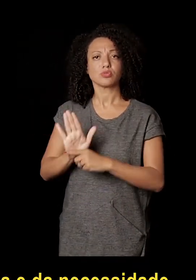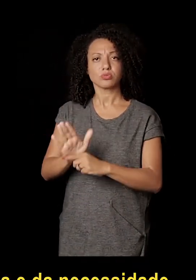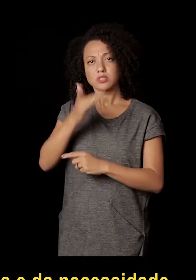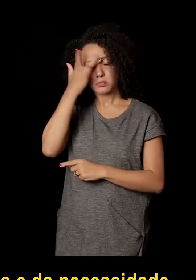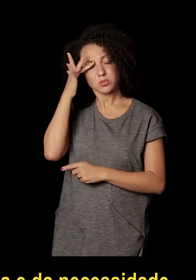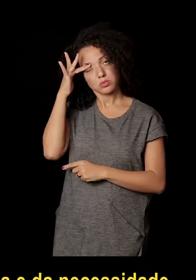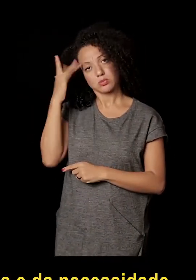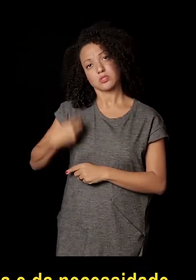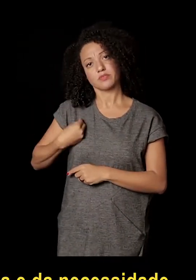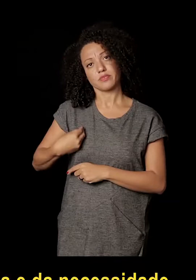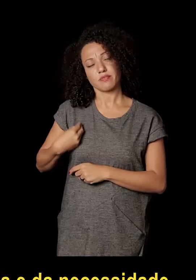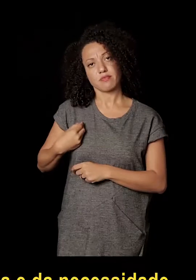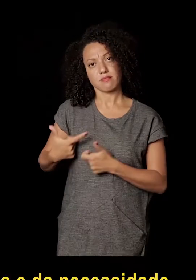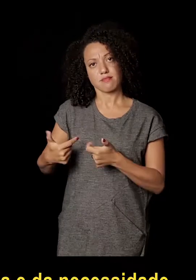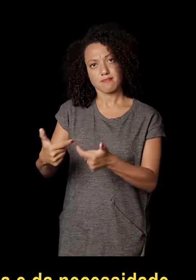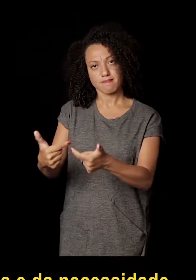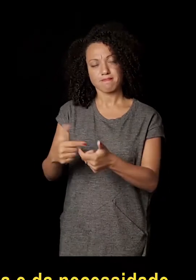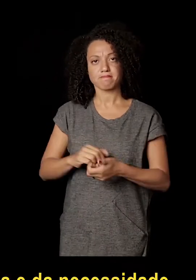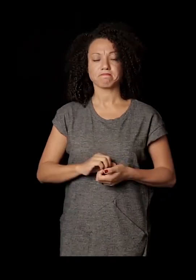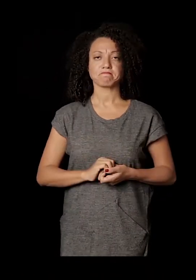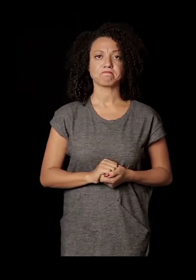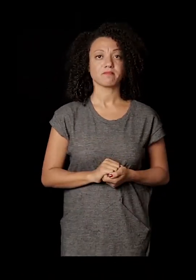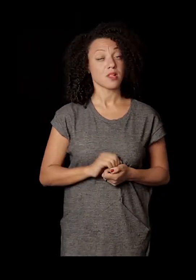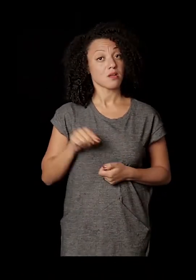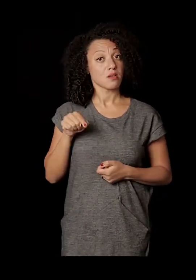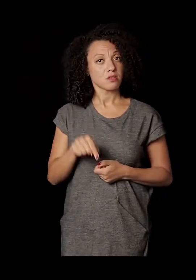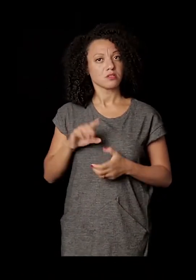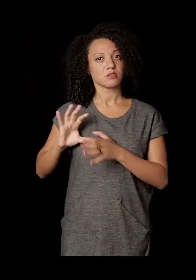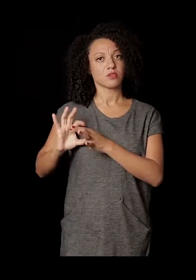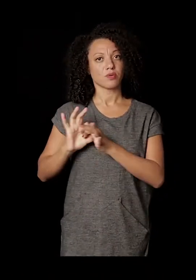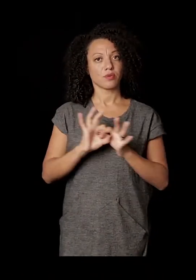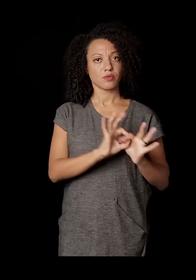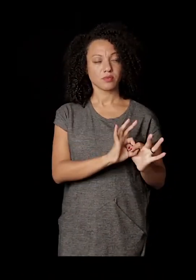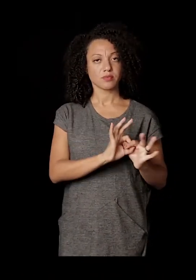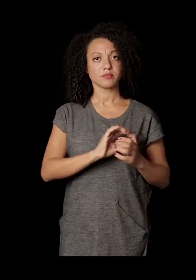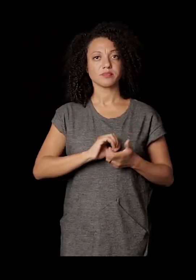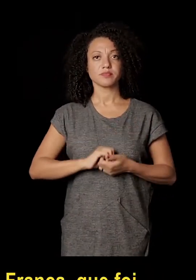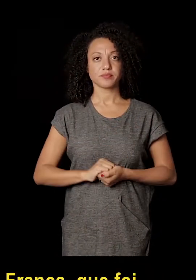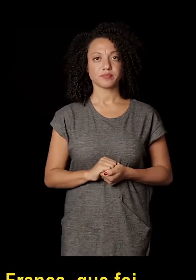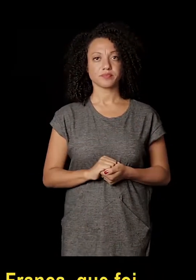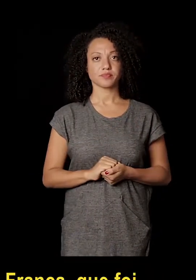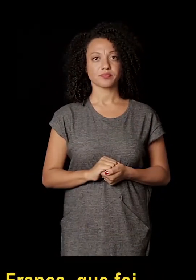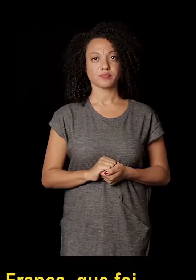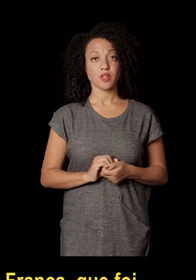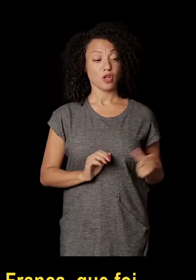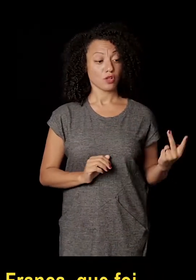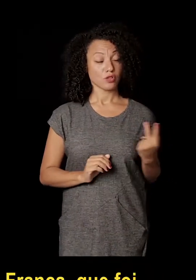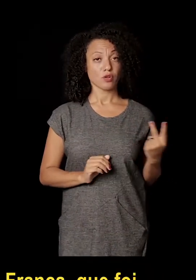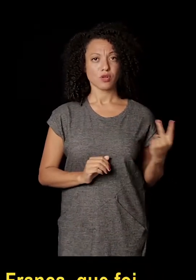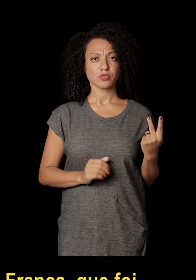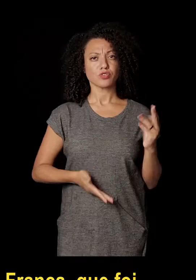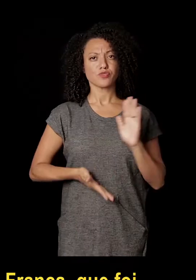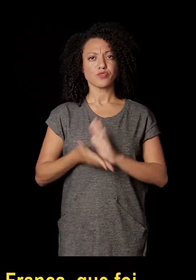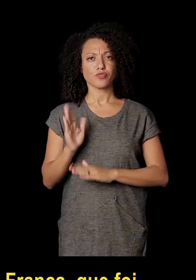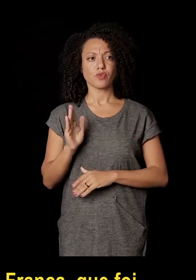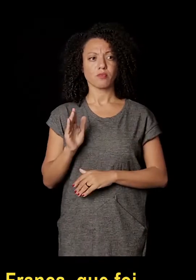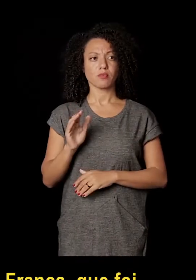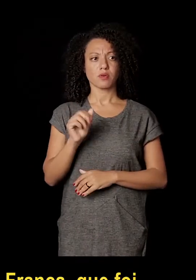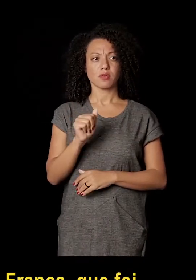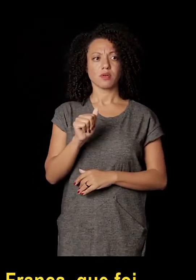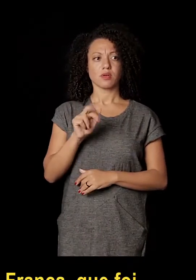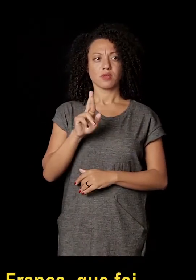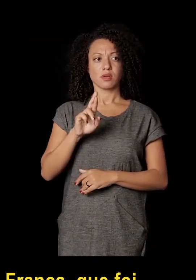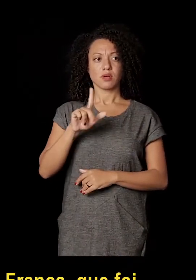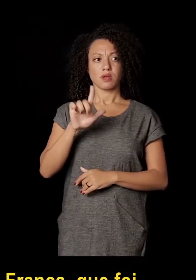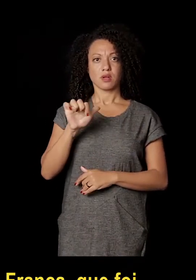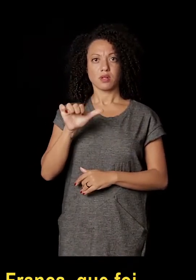and recompense for veterans. This was the background. Fred and I went to Arles in the south of